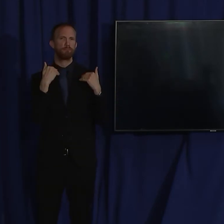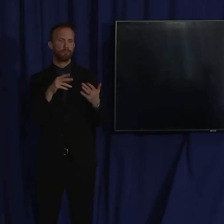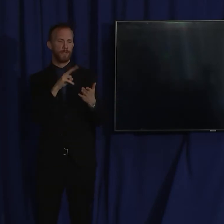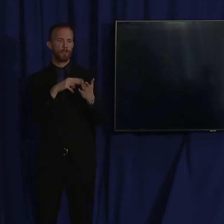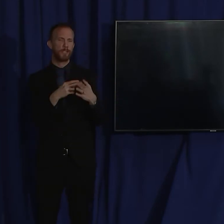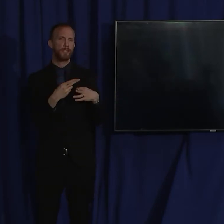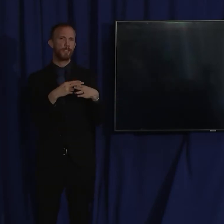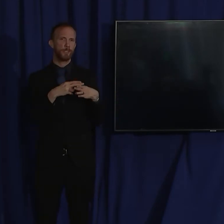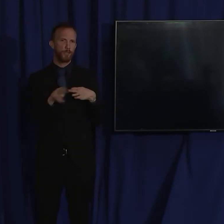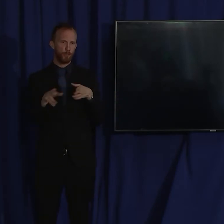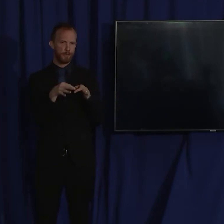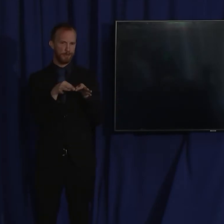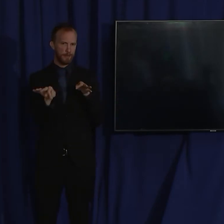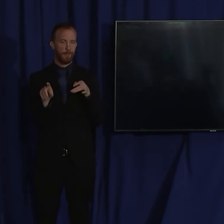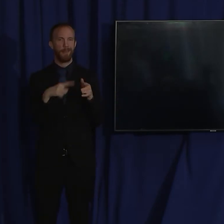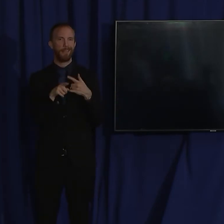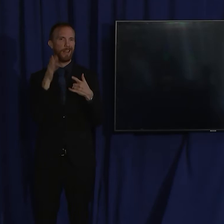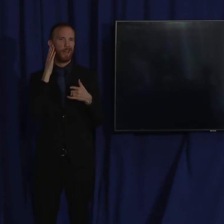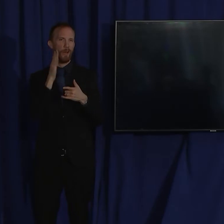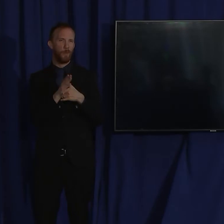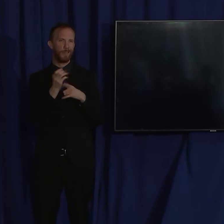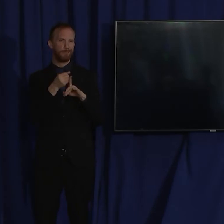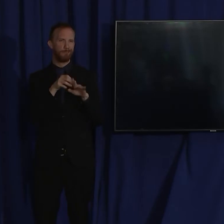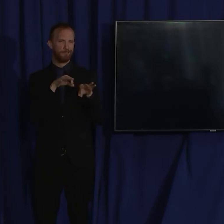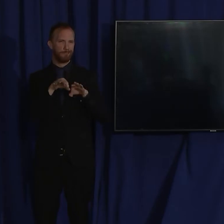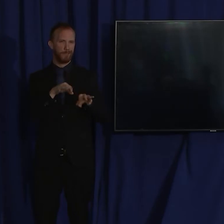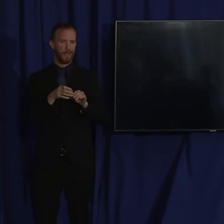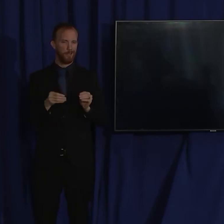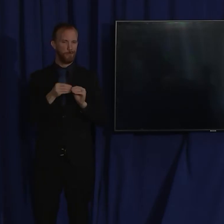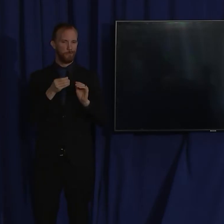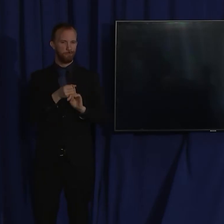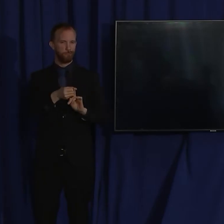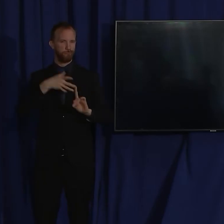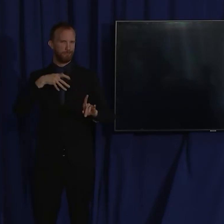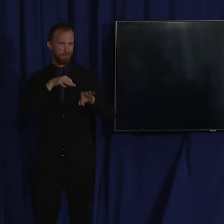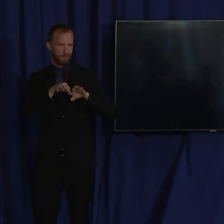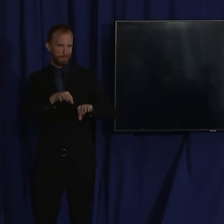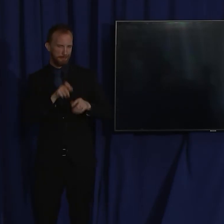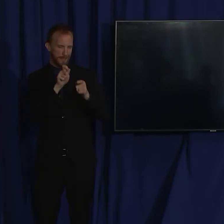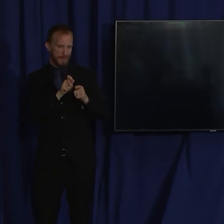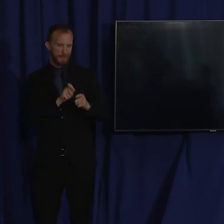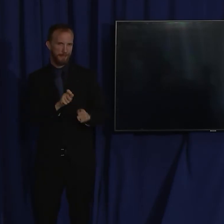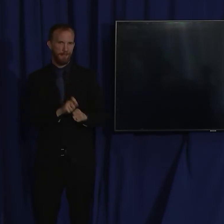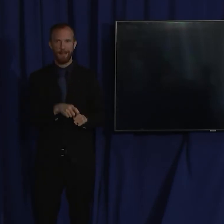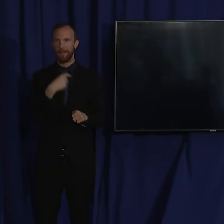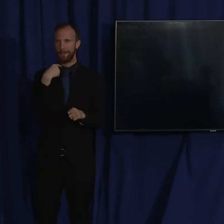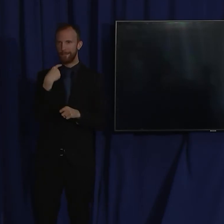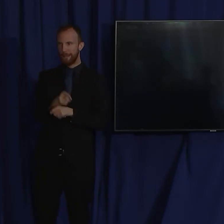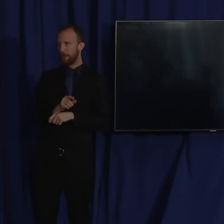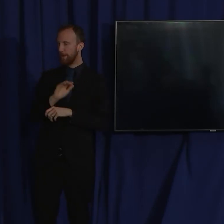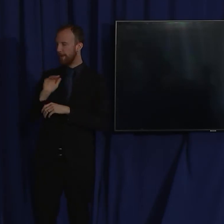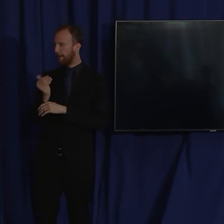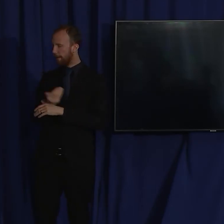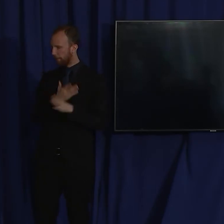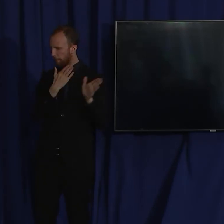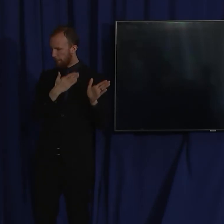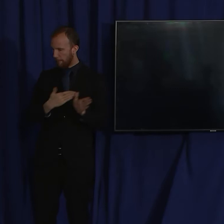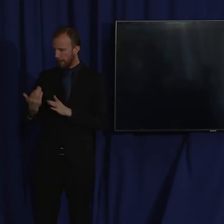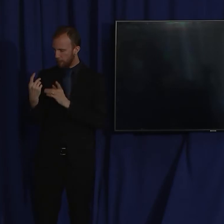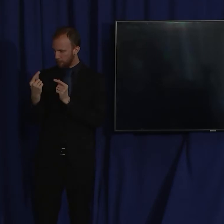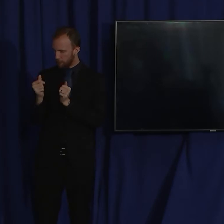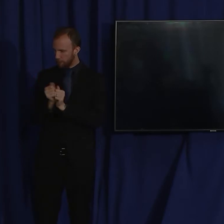then I'm going to go through in some detail the various ways in which the city of Chicago was intending to use Johnson & Johnson